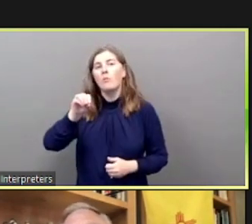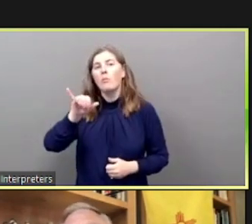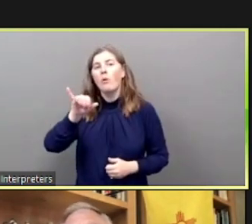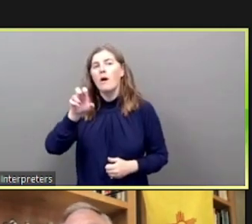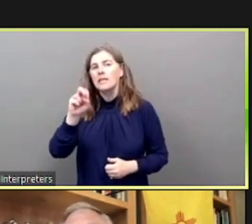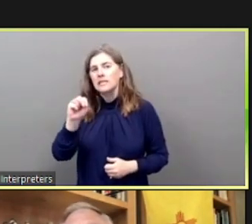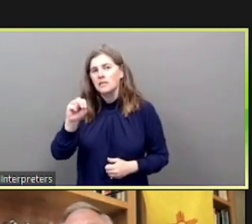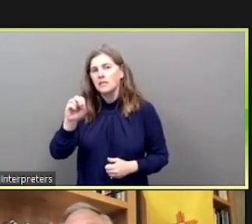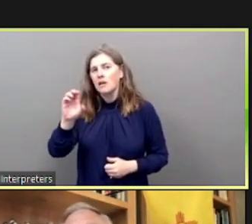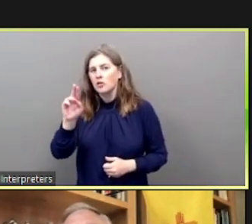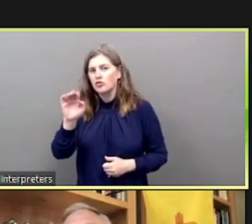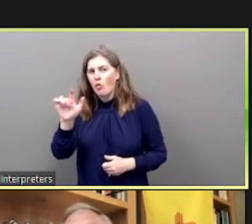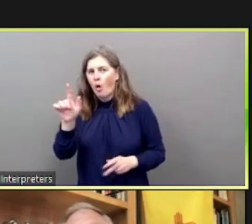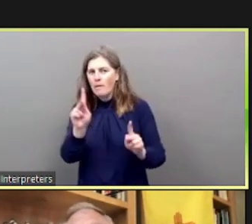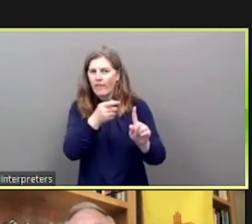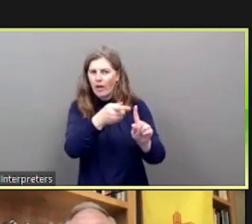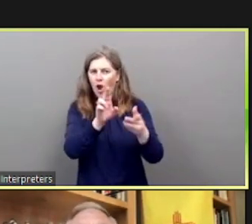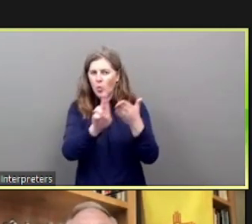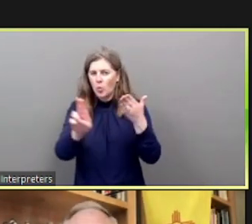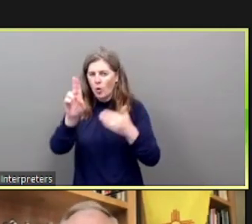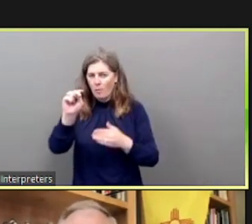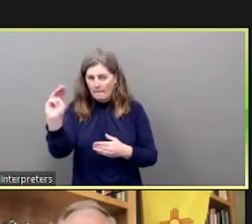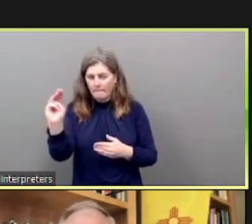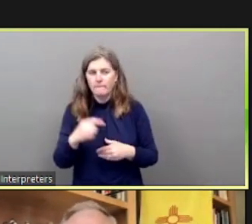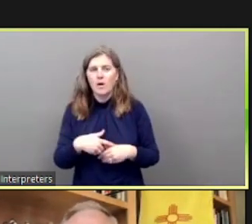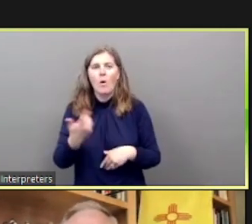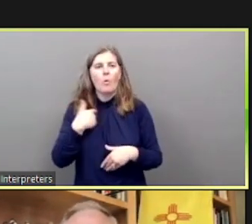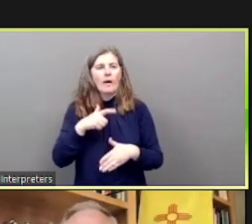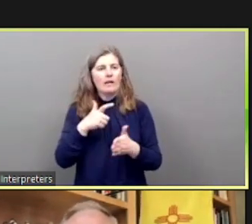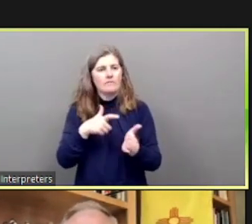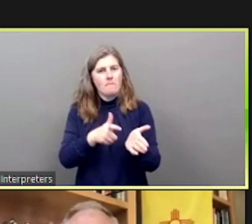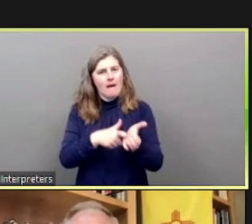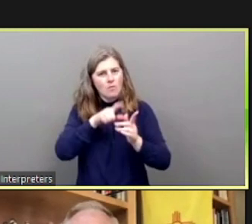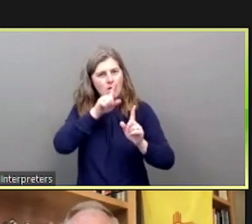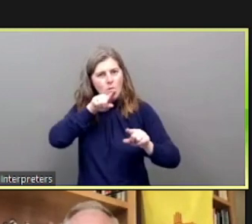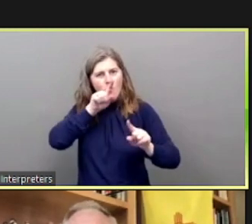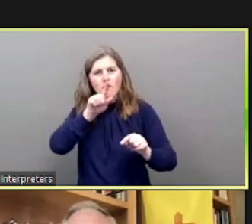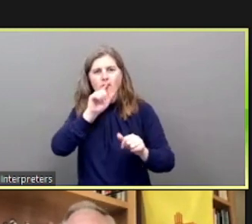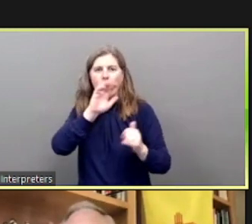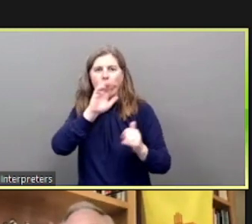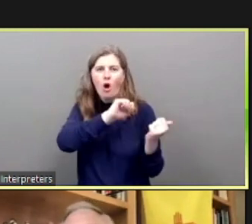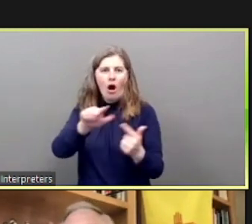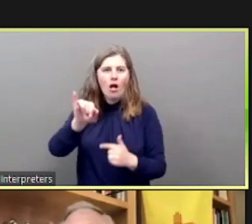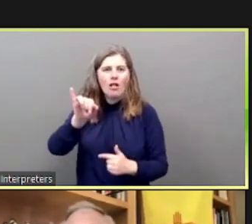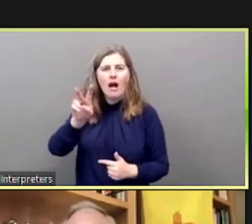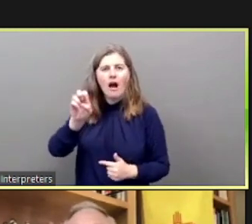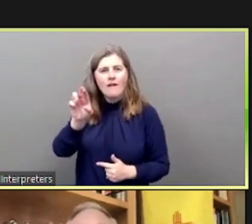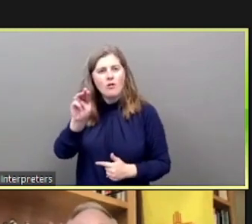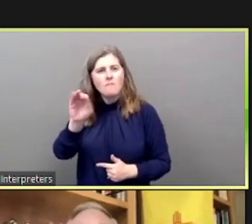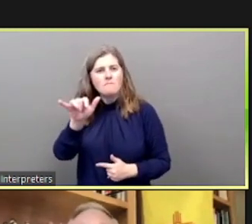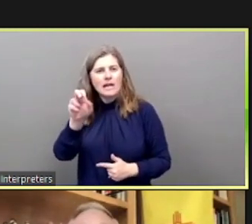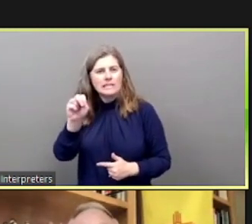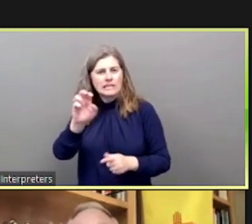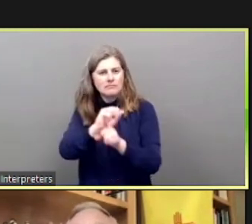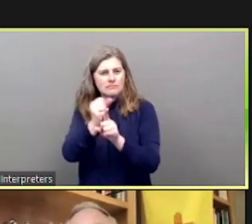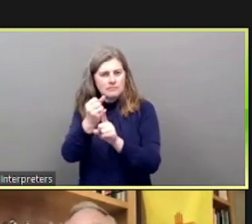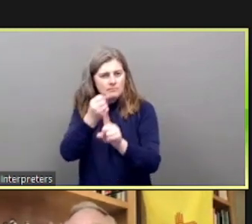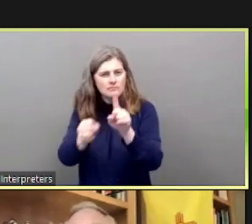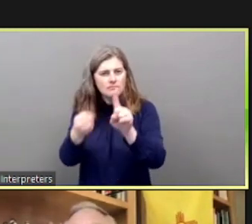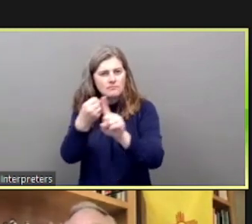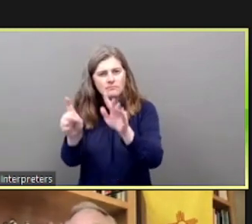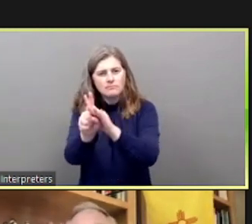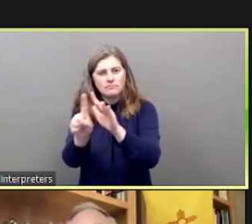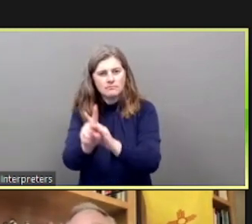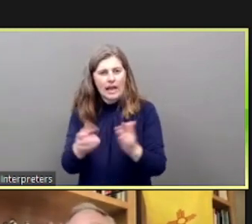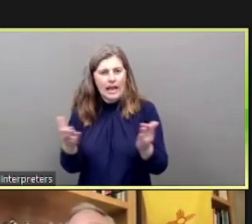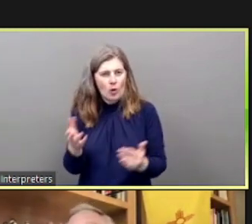at UNM. We've mandated reporting for all ivermectin cases here in New